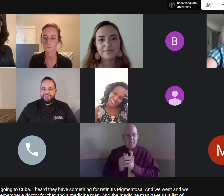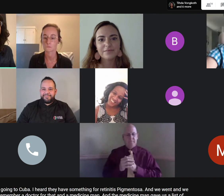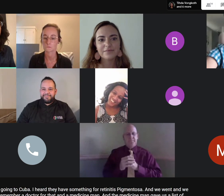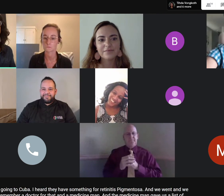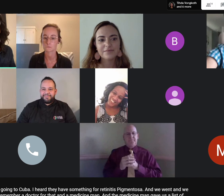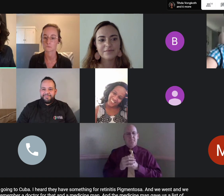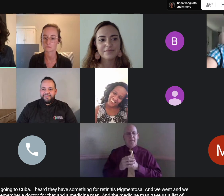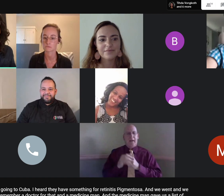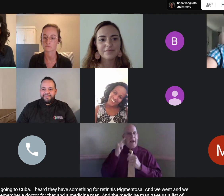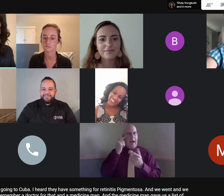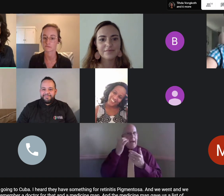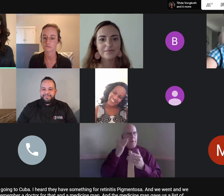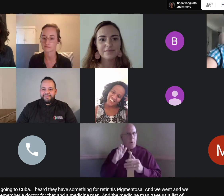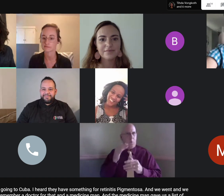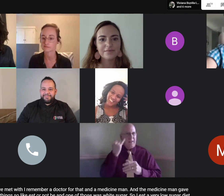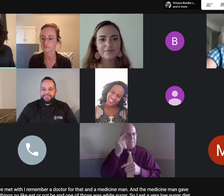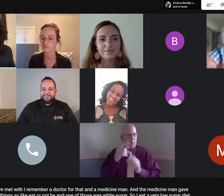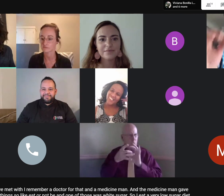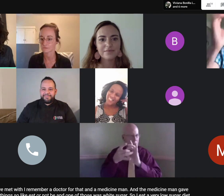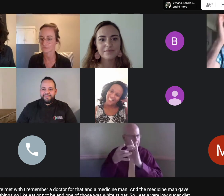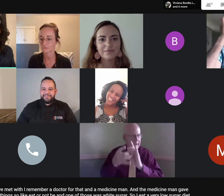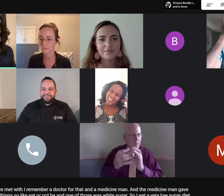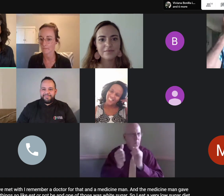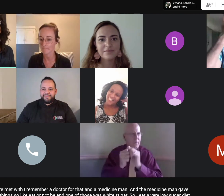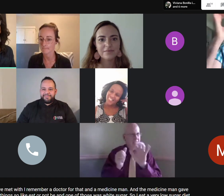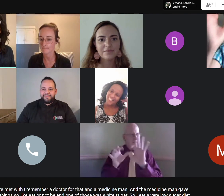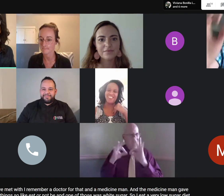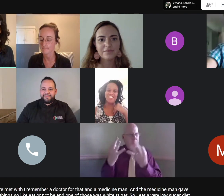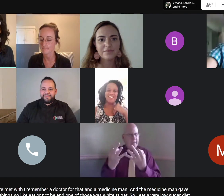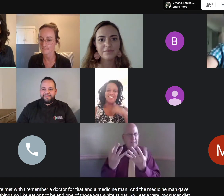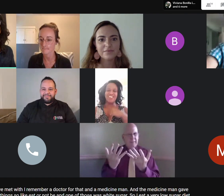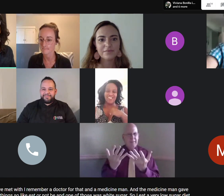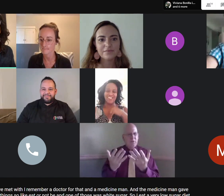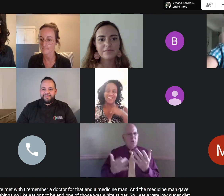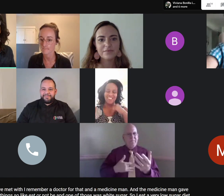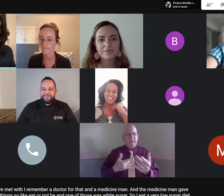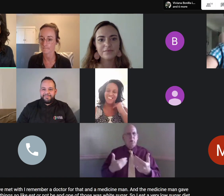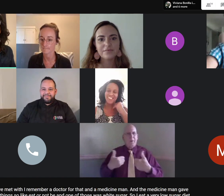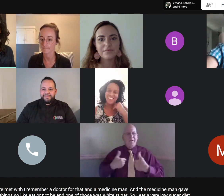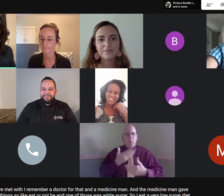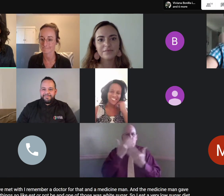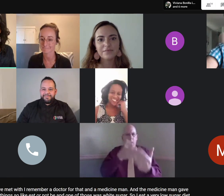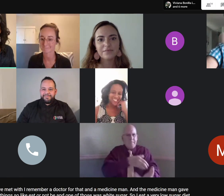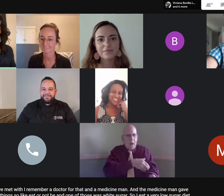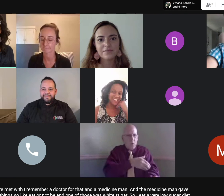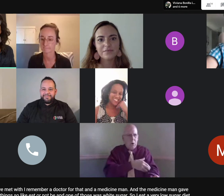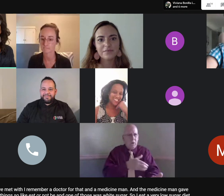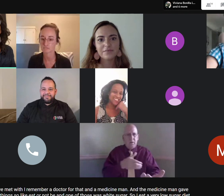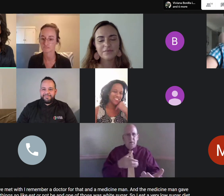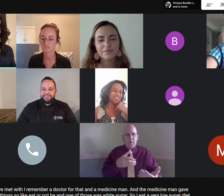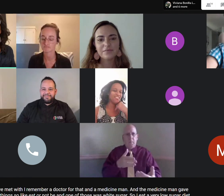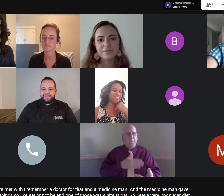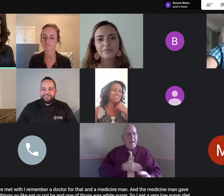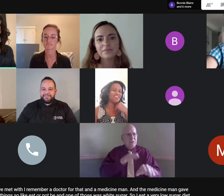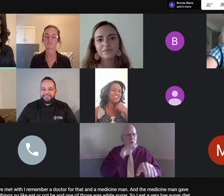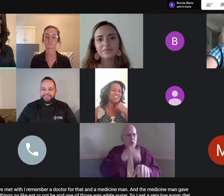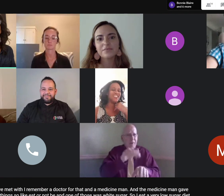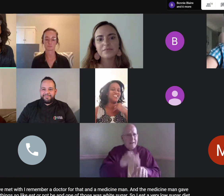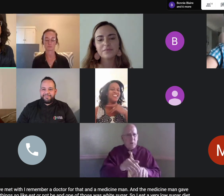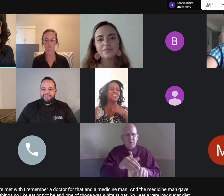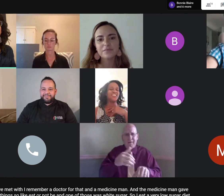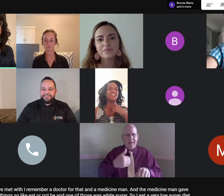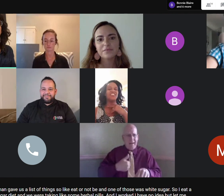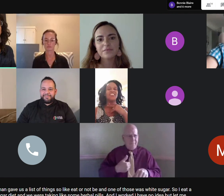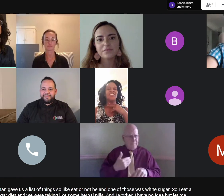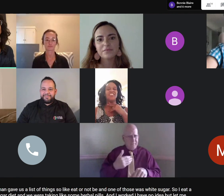hopefully, I don't know if you can relate to that family. You just feel powerless, I'm sure, when there's like, what can you do when there's